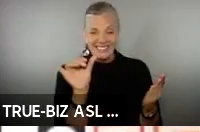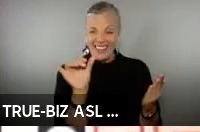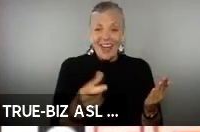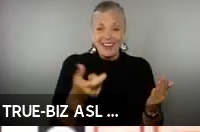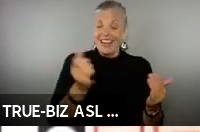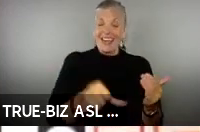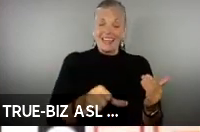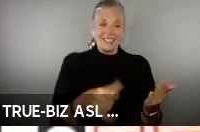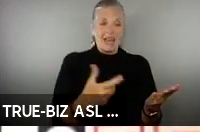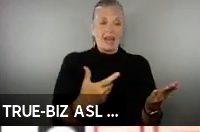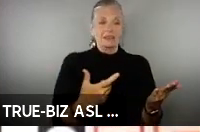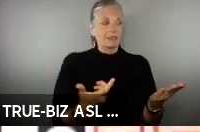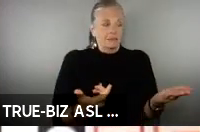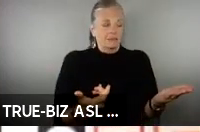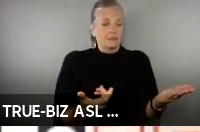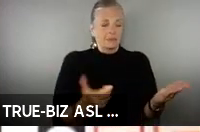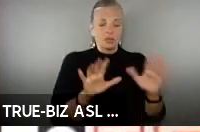it is a great way